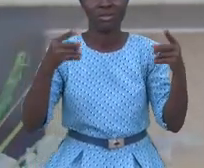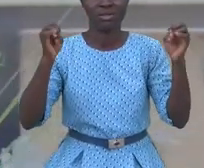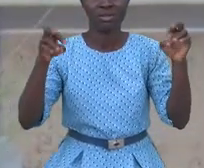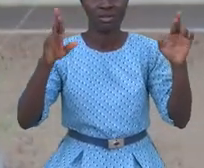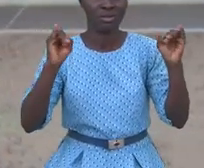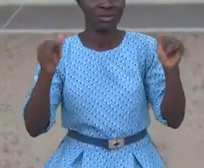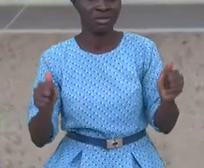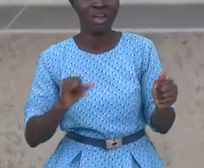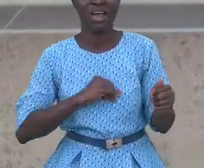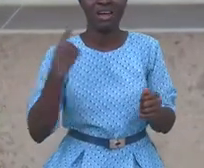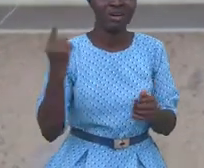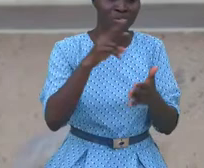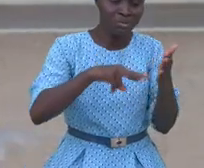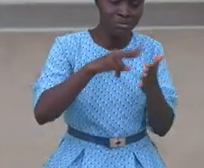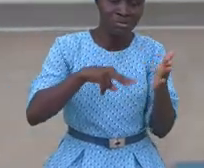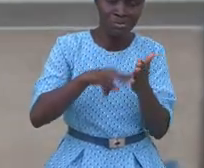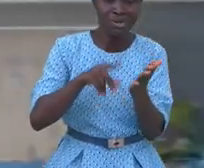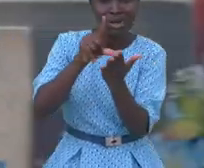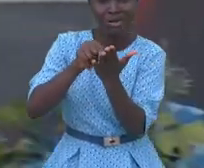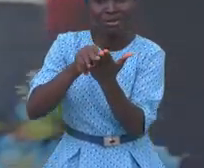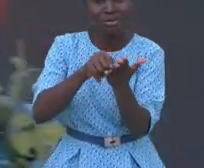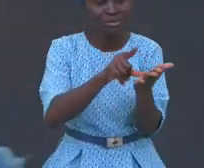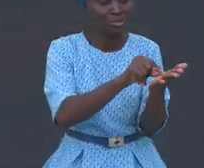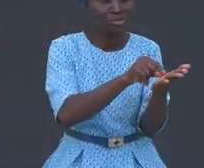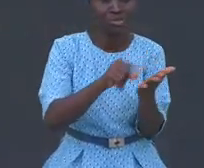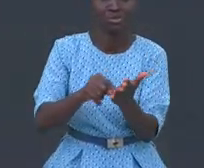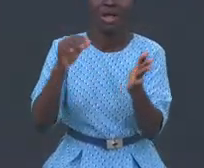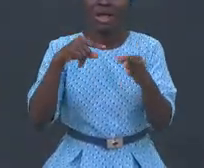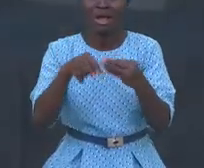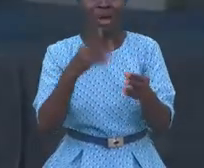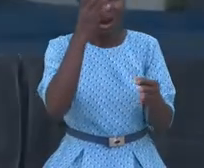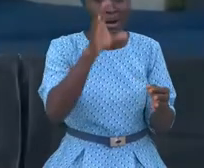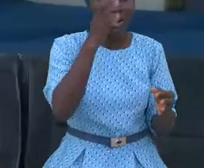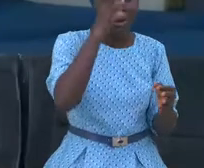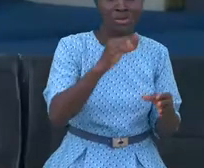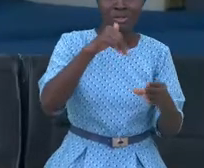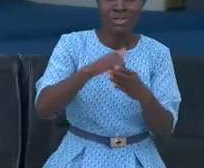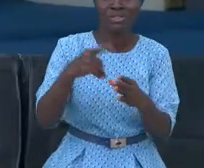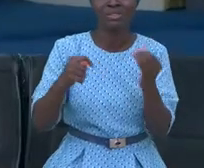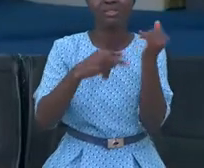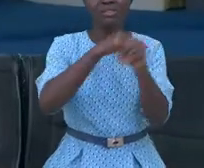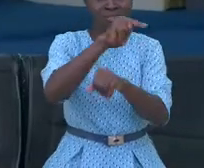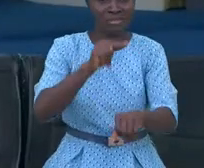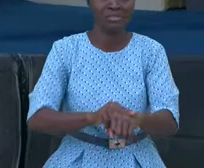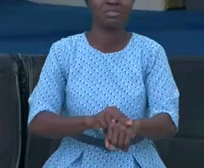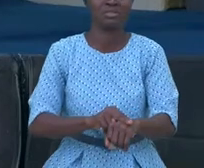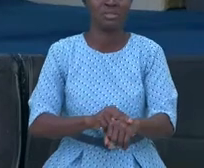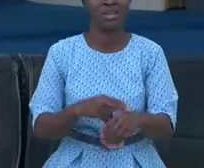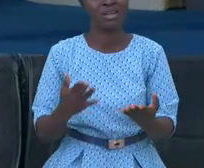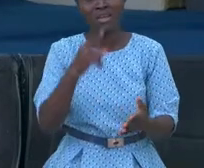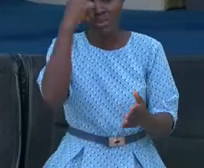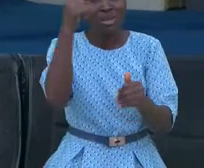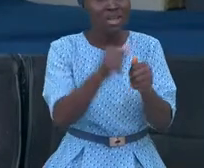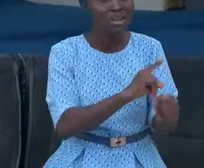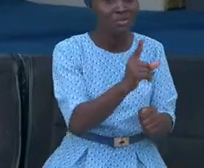corruption, corruption. And since everywhere is corrupt, how can I have the exploits?